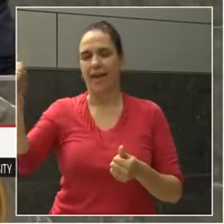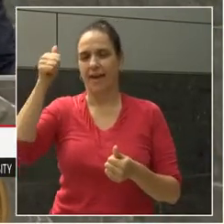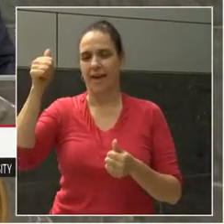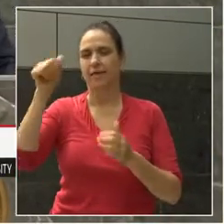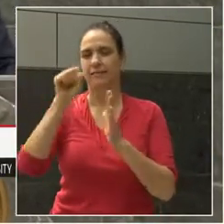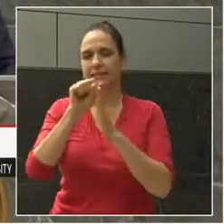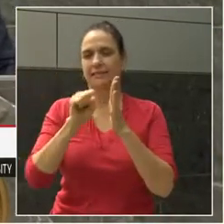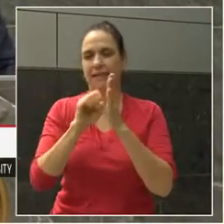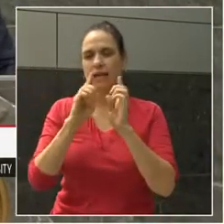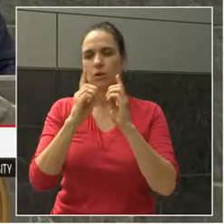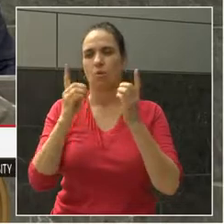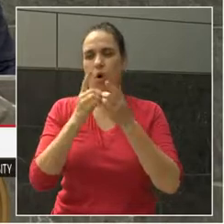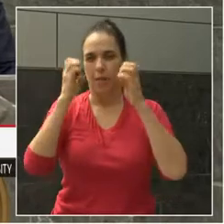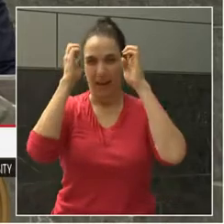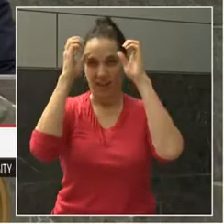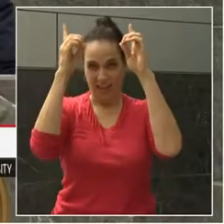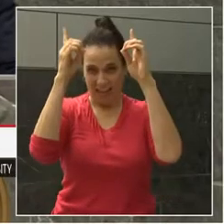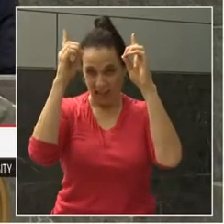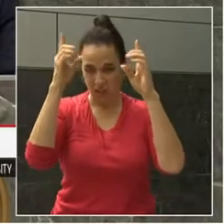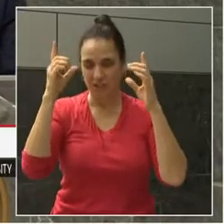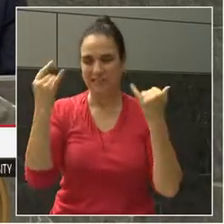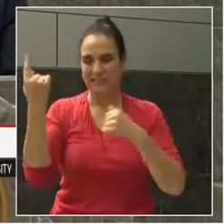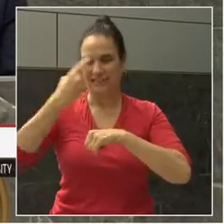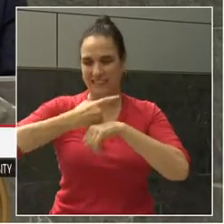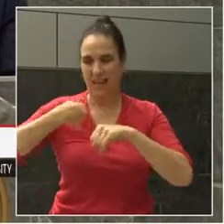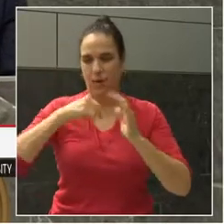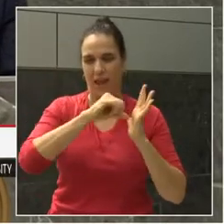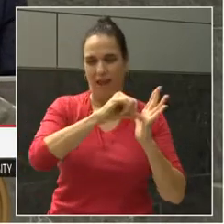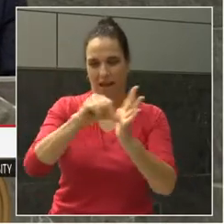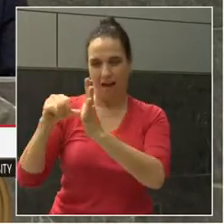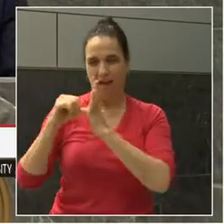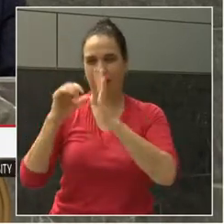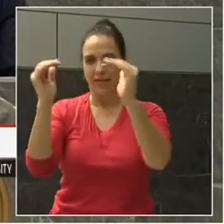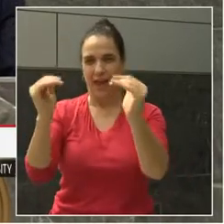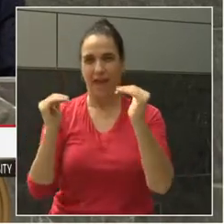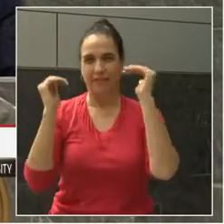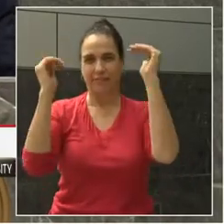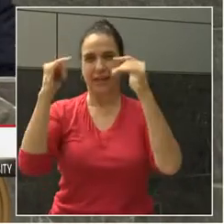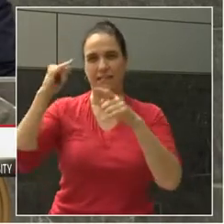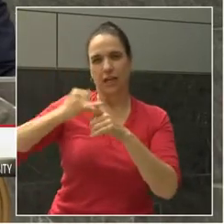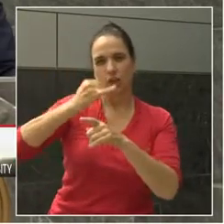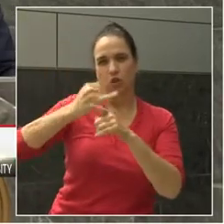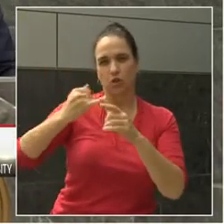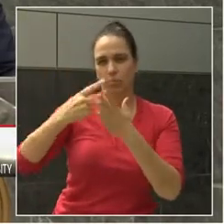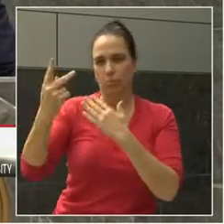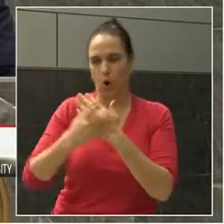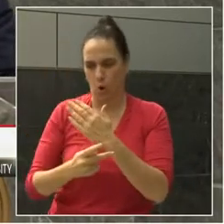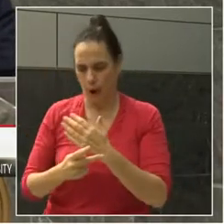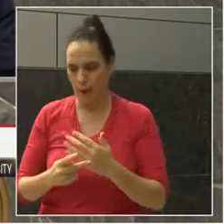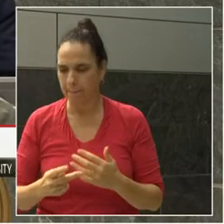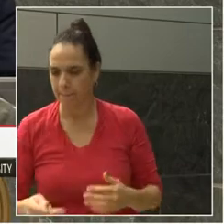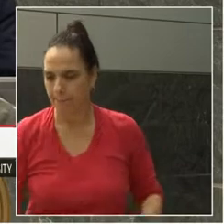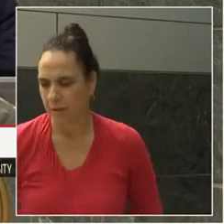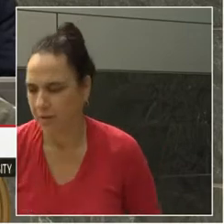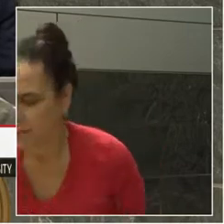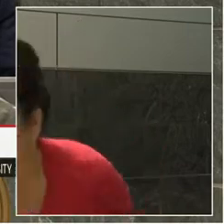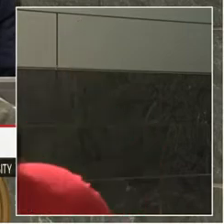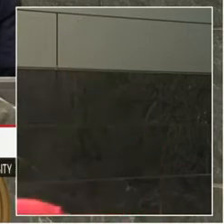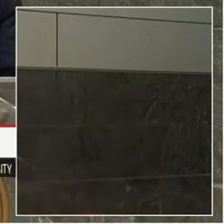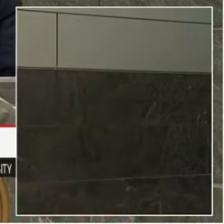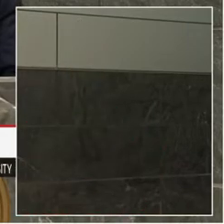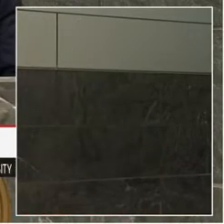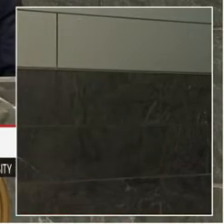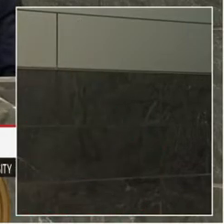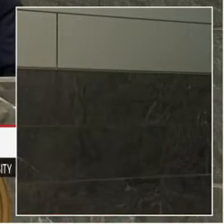Today, we highlight the Advanced Internship Program Initiative. The George Washington University's Rodham Institute